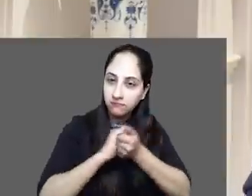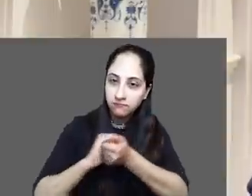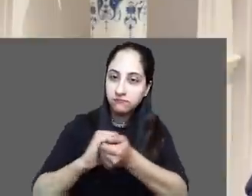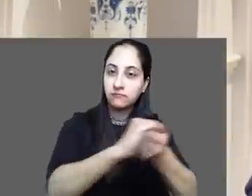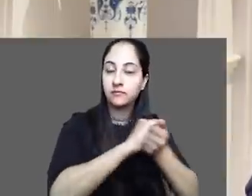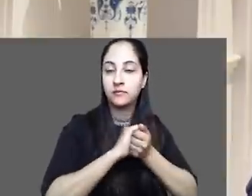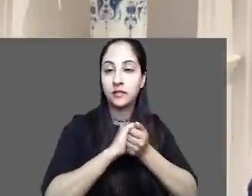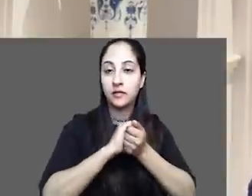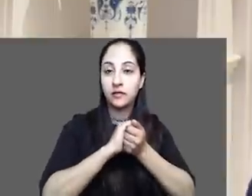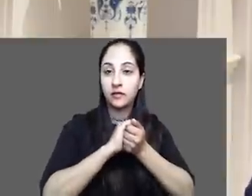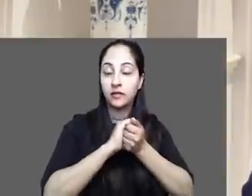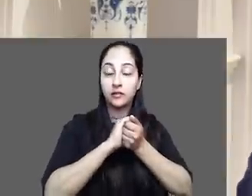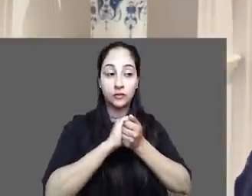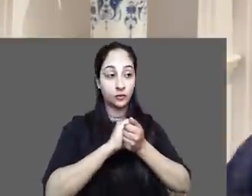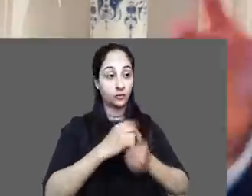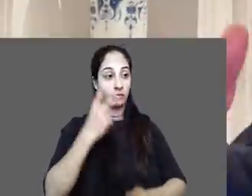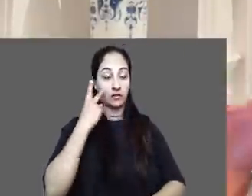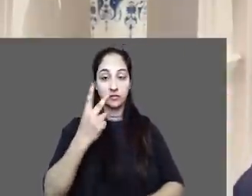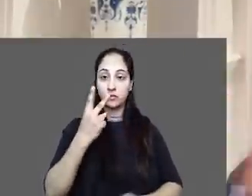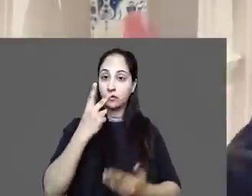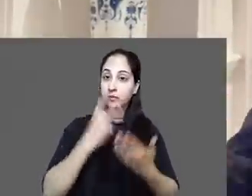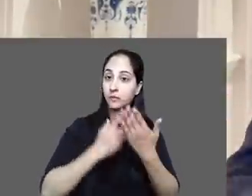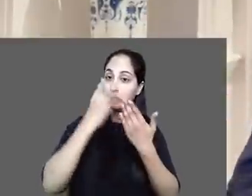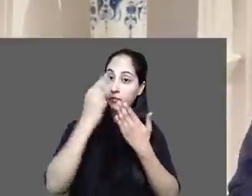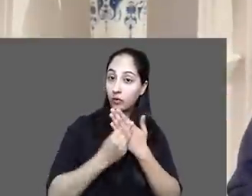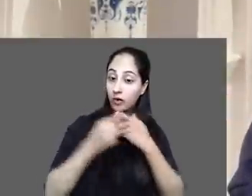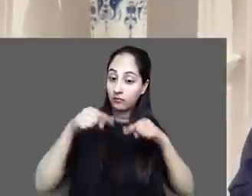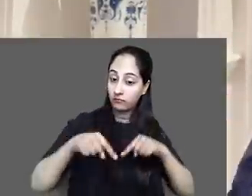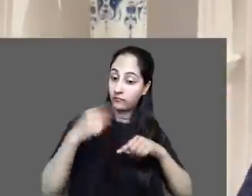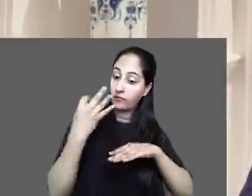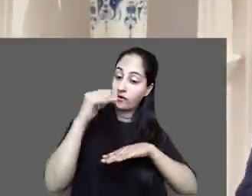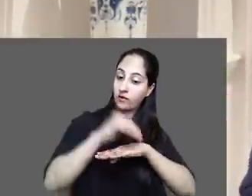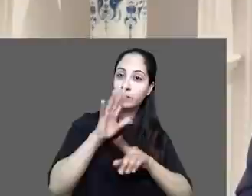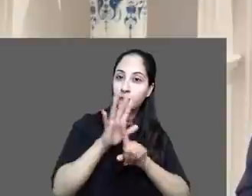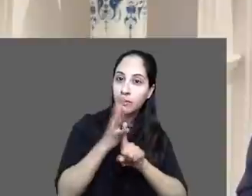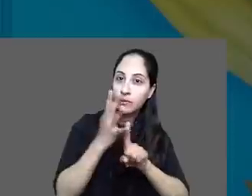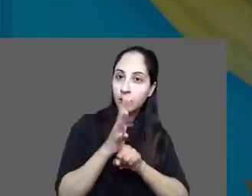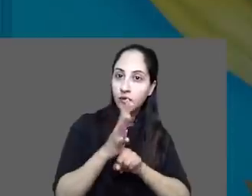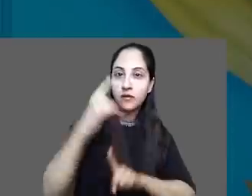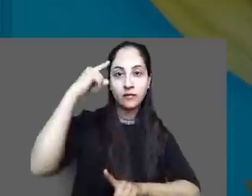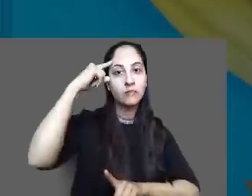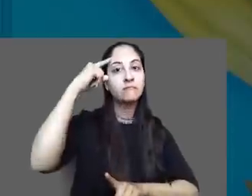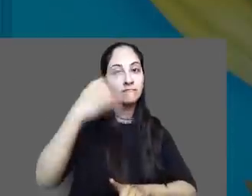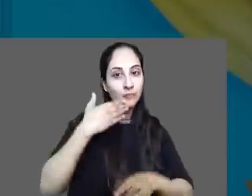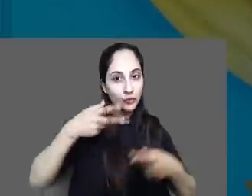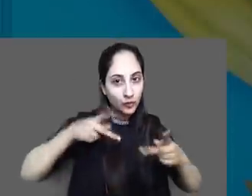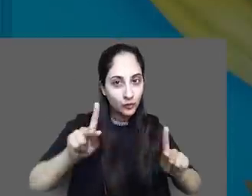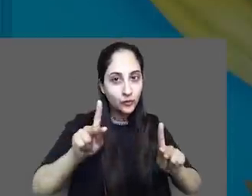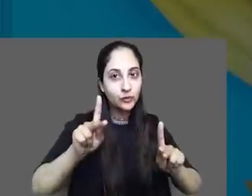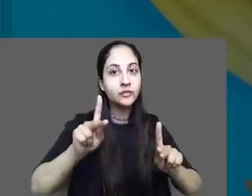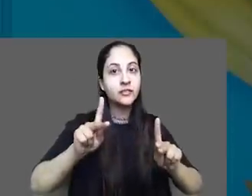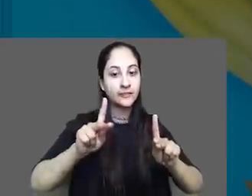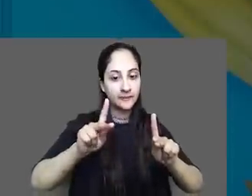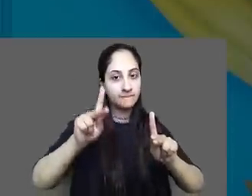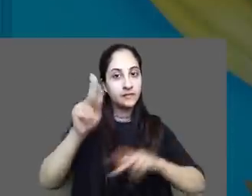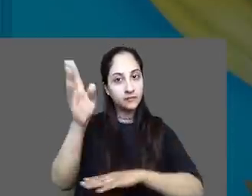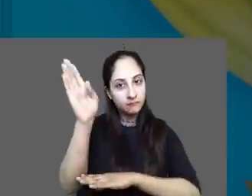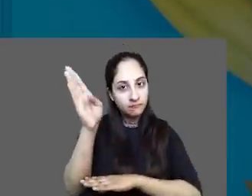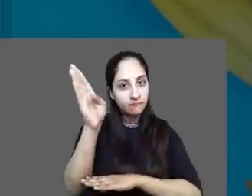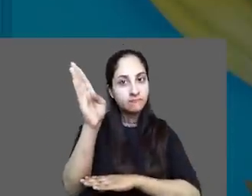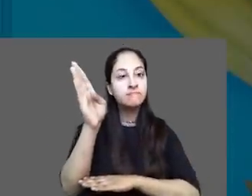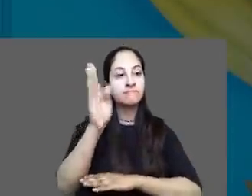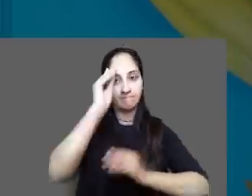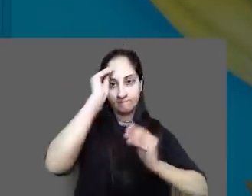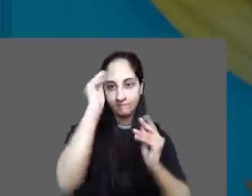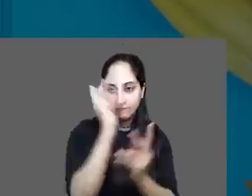mini-series talking to the Jamaat, and we called the series, you know, From the Heart. And I tell you why we made the